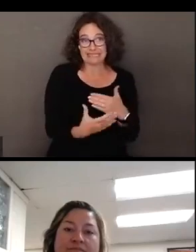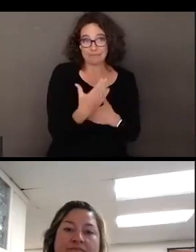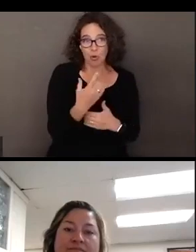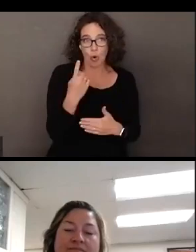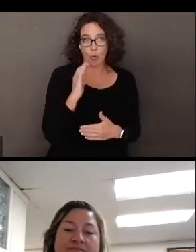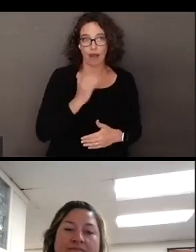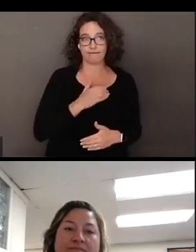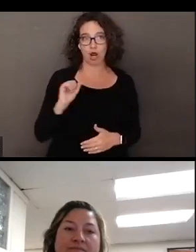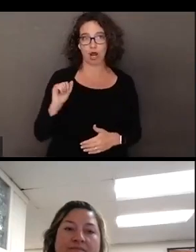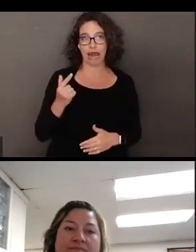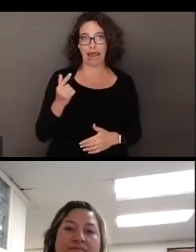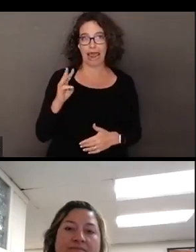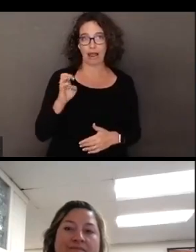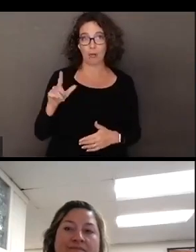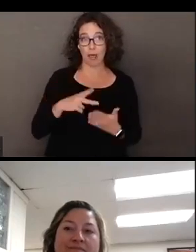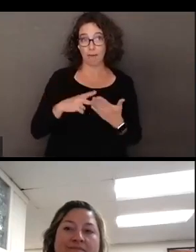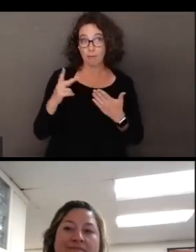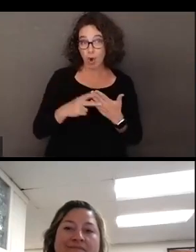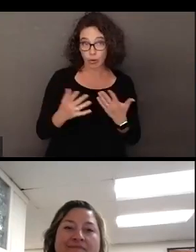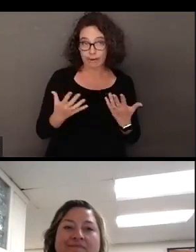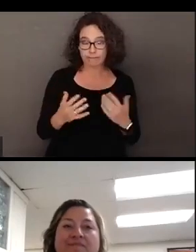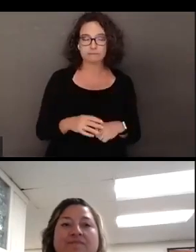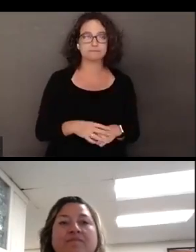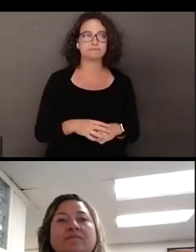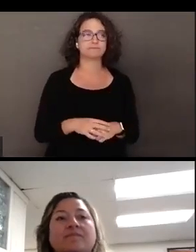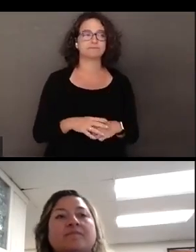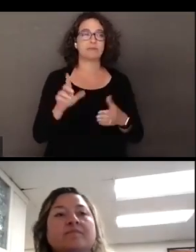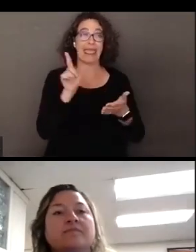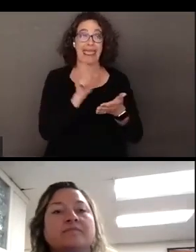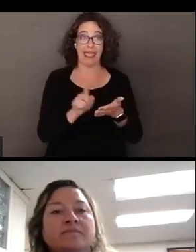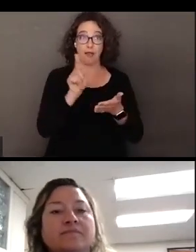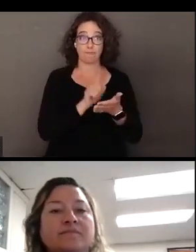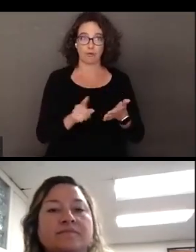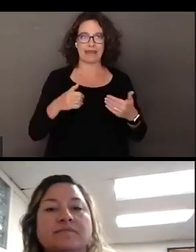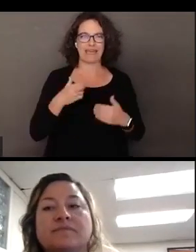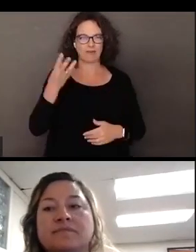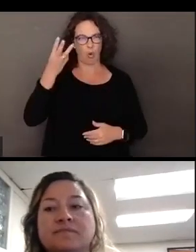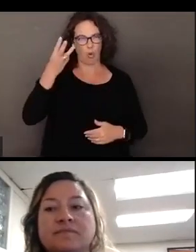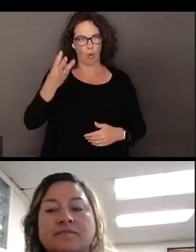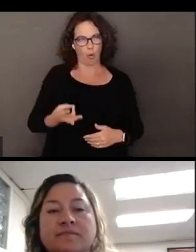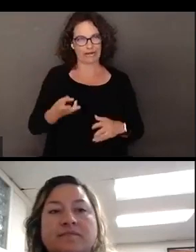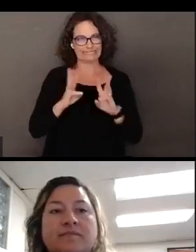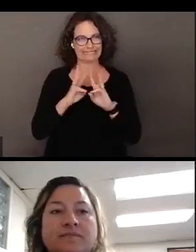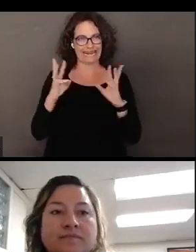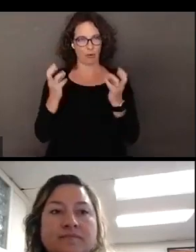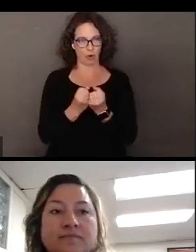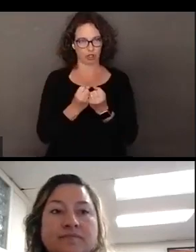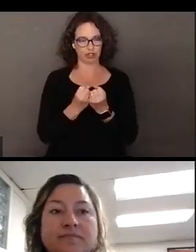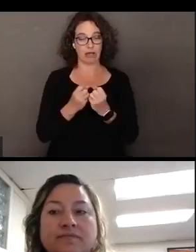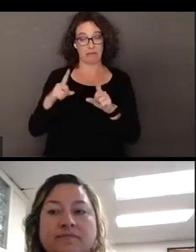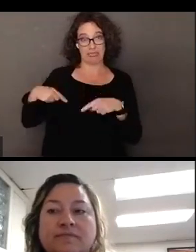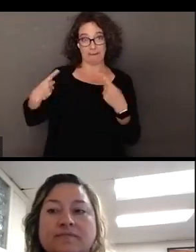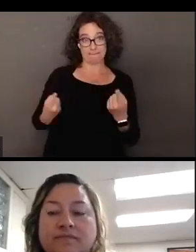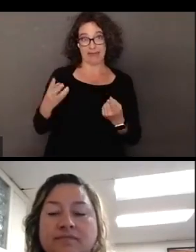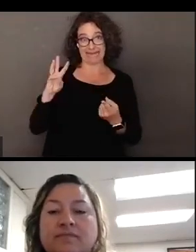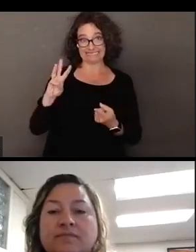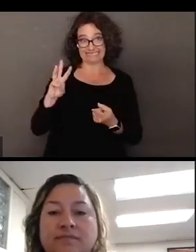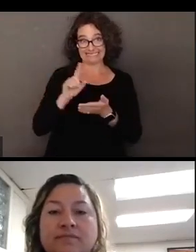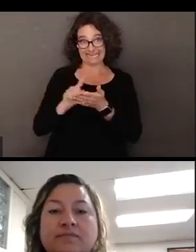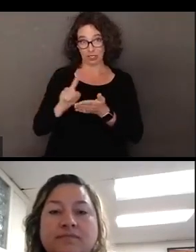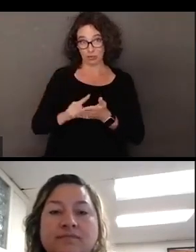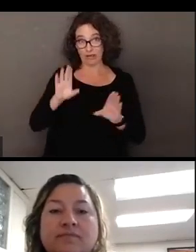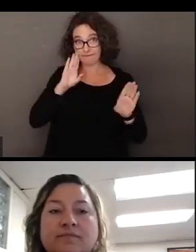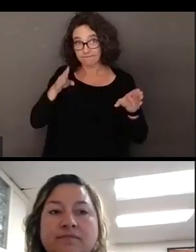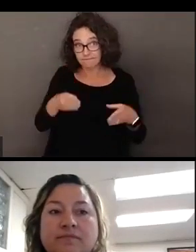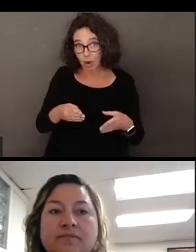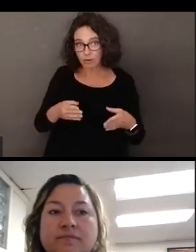programs is every week we do a Wednesday workshop. And this past 6 weeks, we've been focusing on well-being